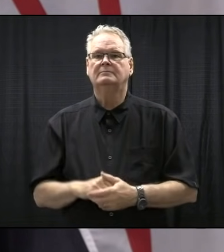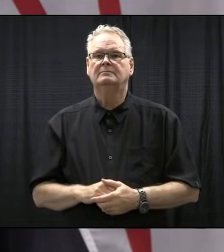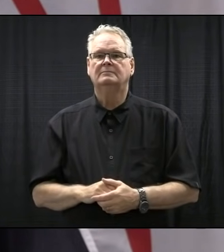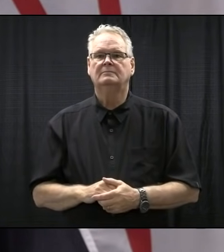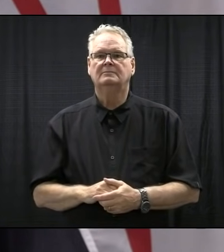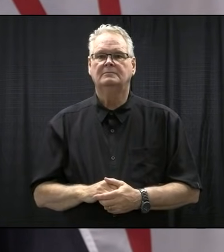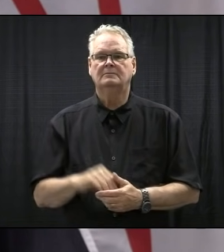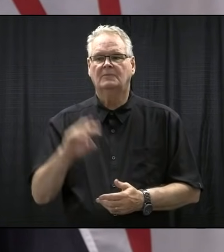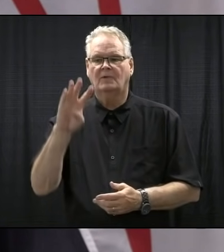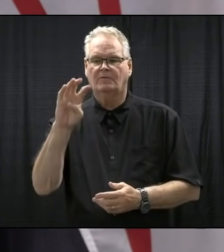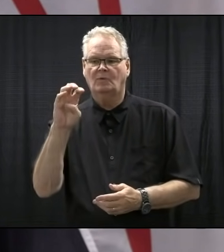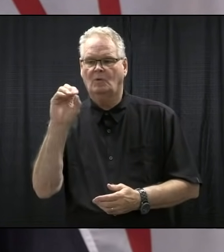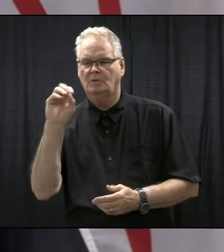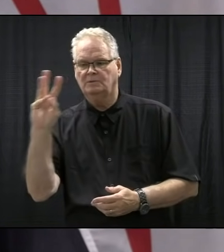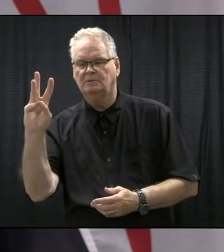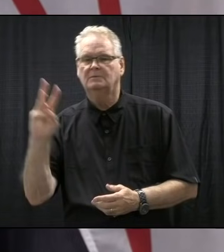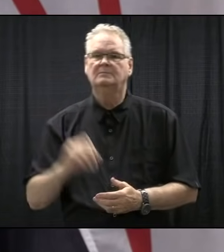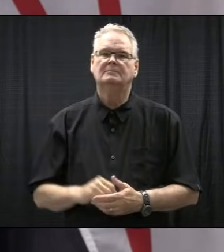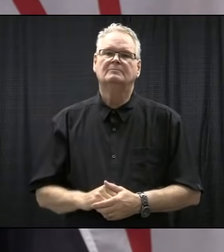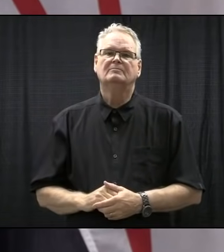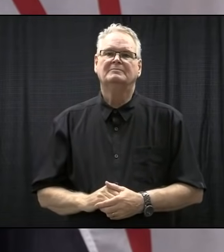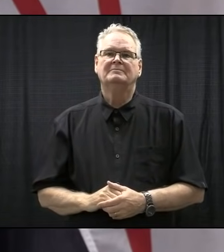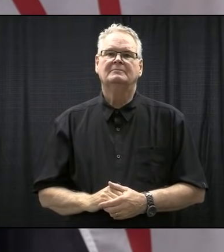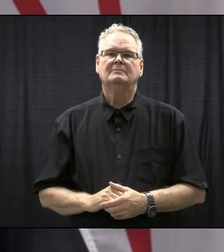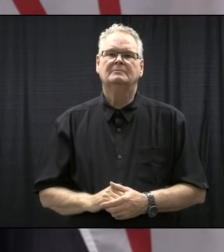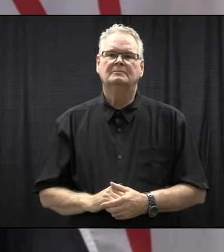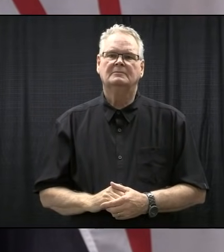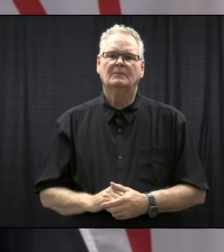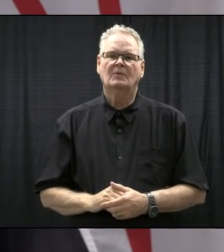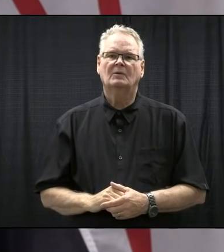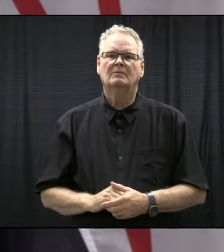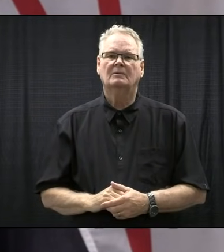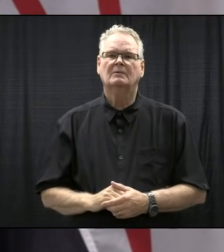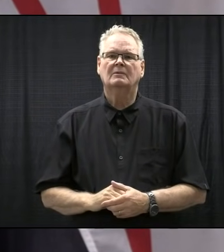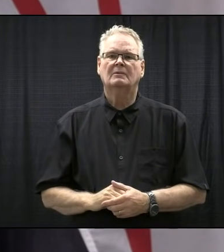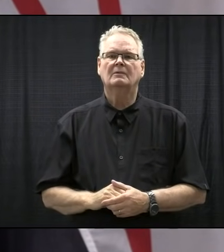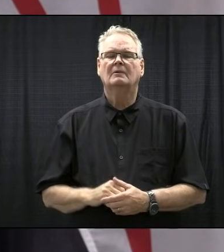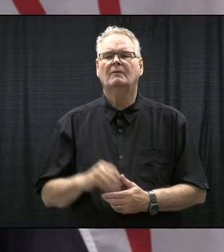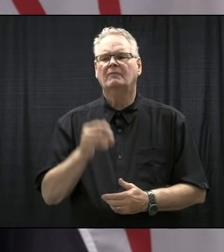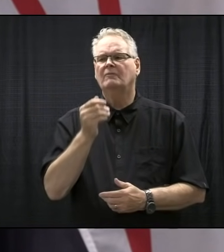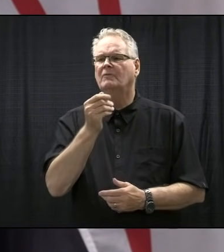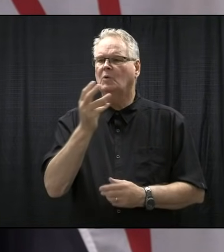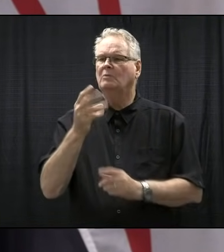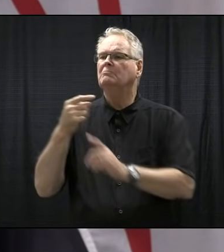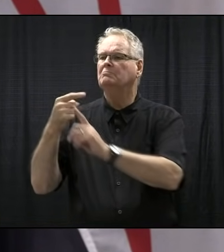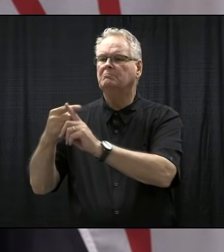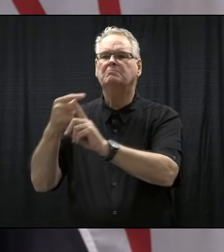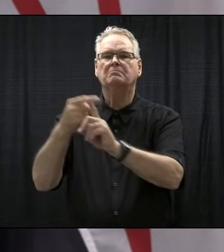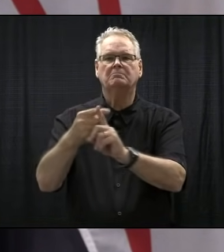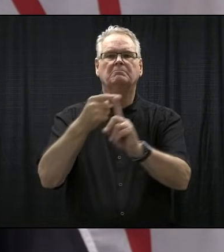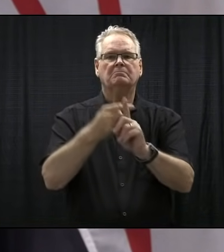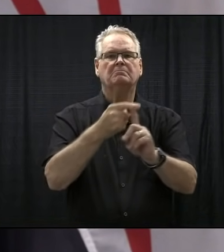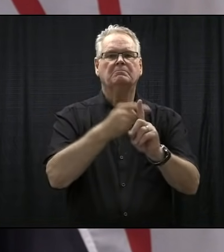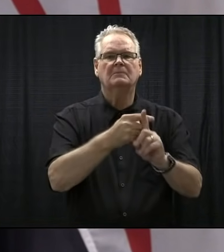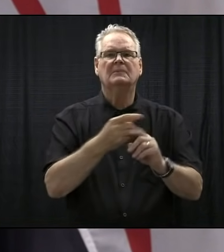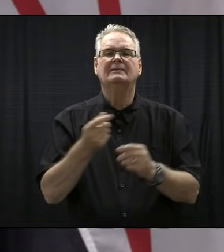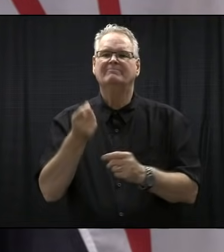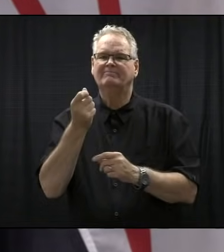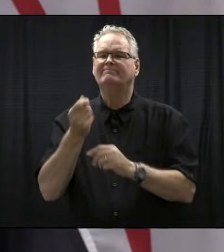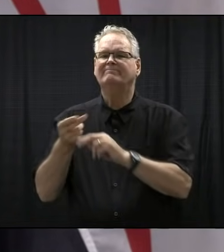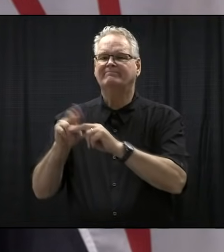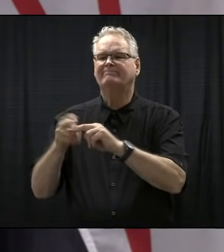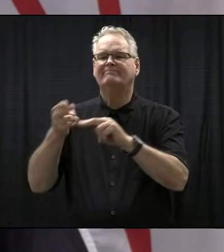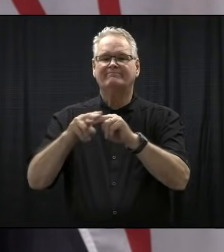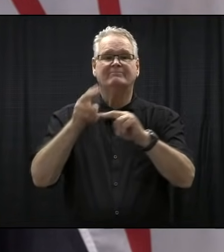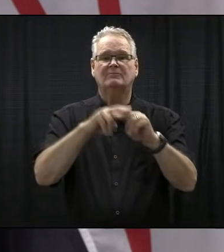After going quite a long stretch with very few cases, we are starting to see an increase in cases due to travel, and we do have a small